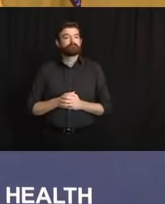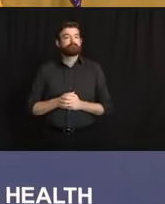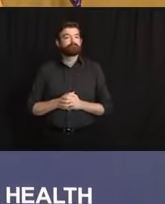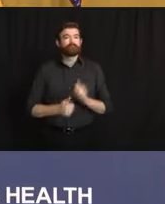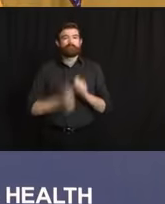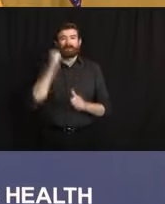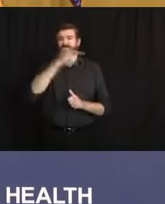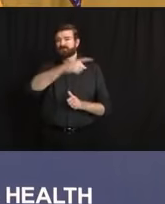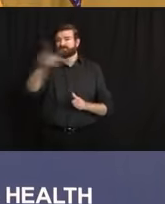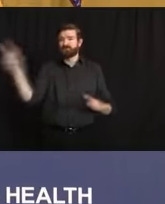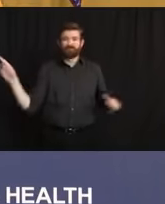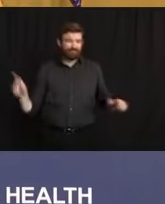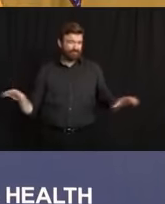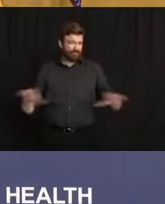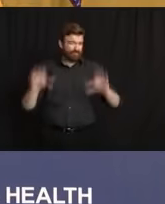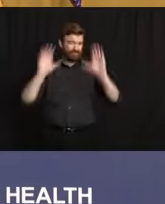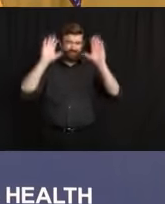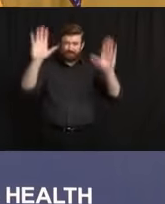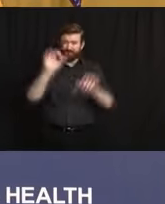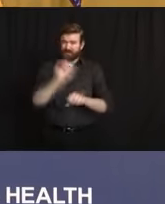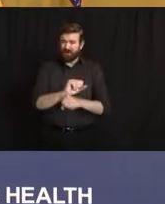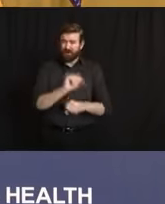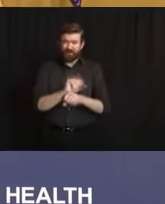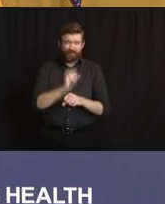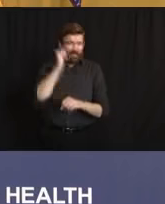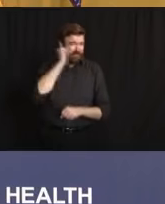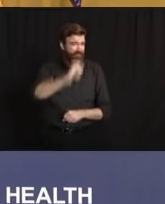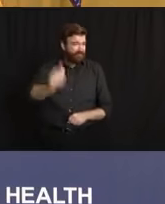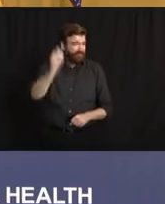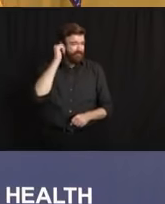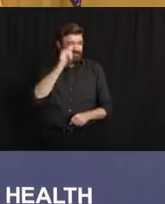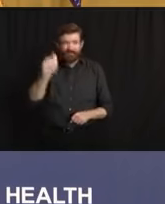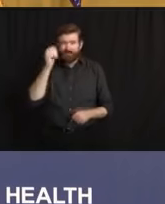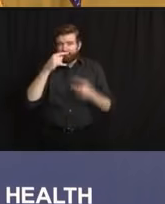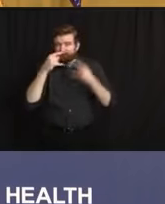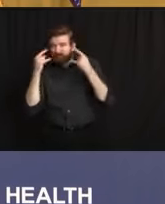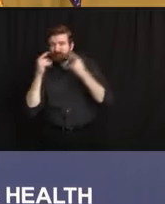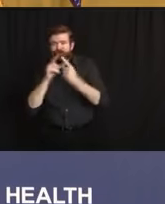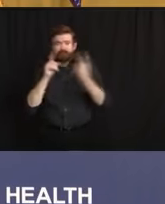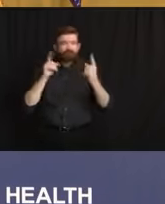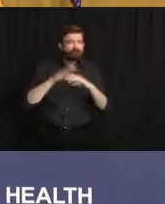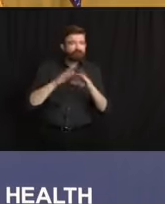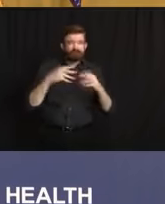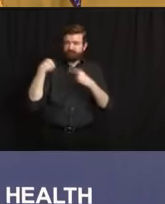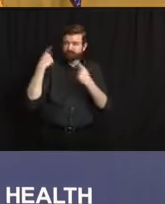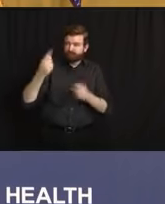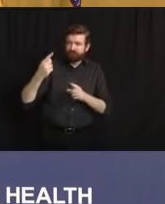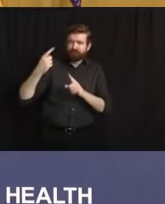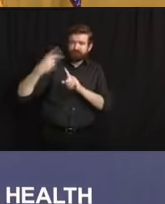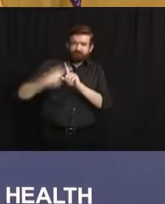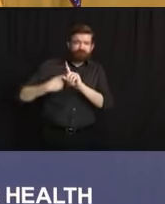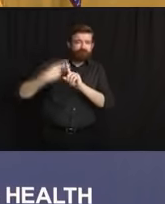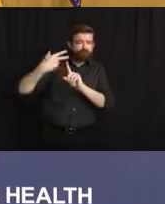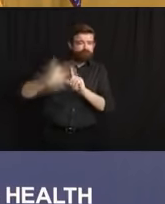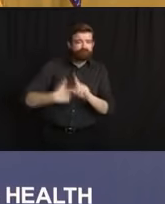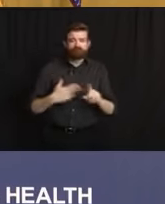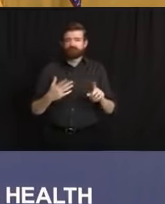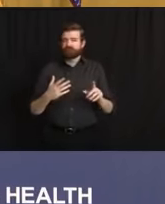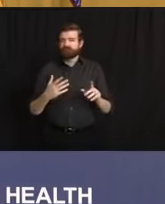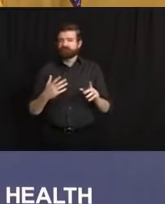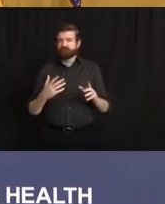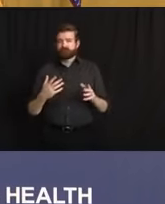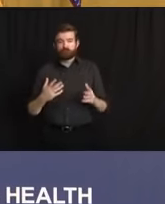exception, the right thing, day in and day out, for 3.5 months, both as we closed and now as we're opening.